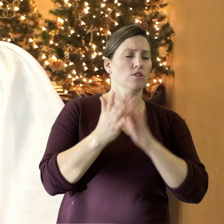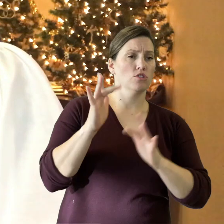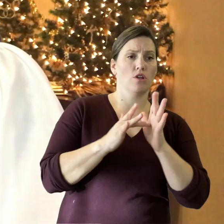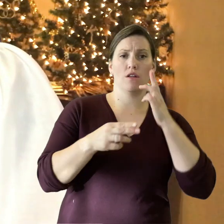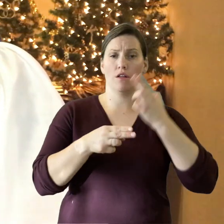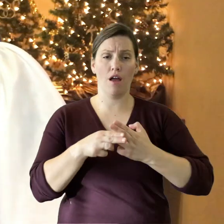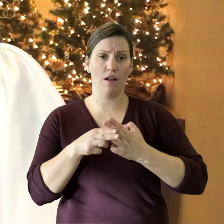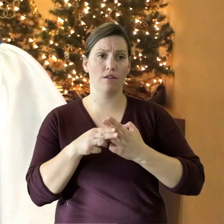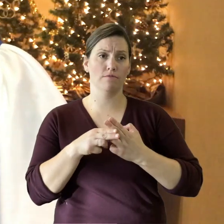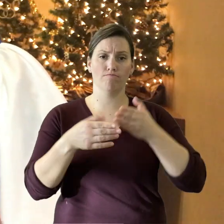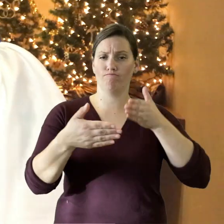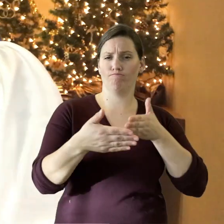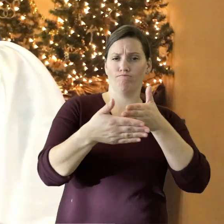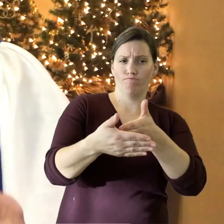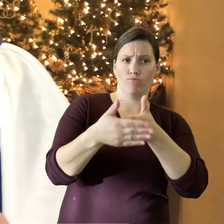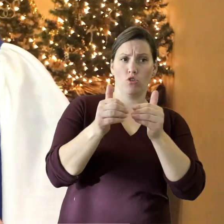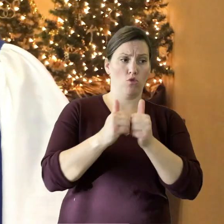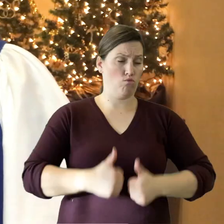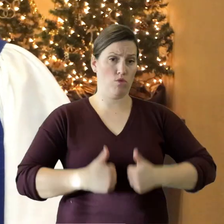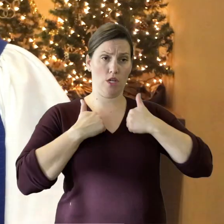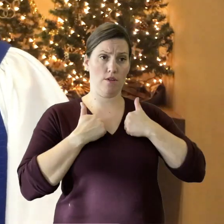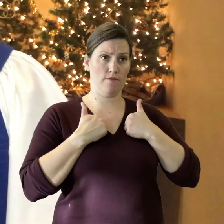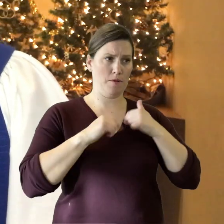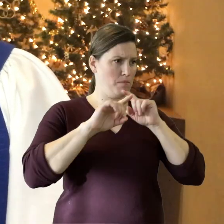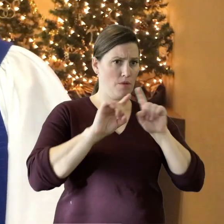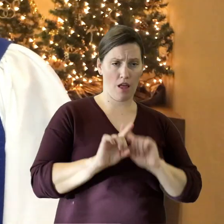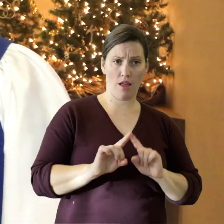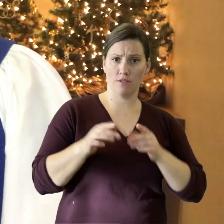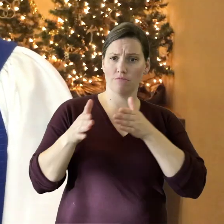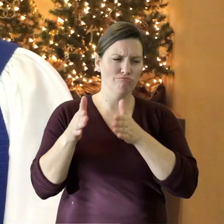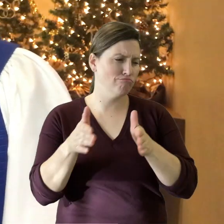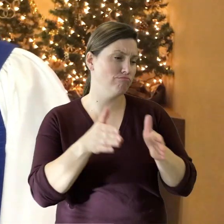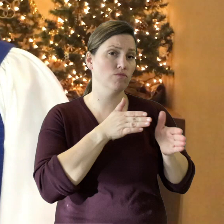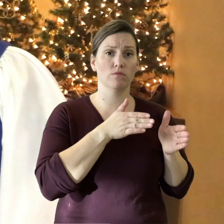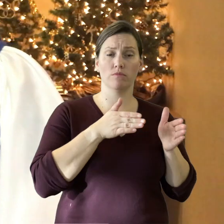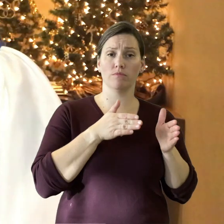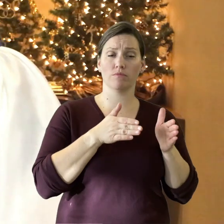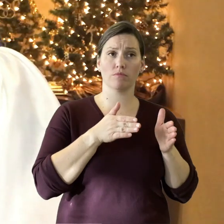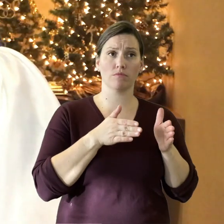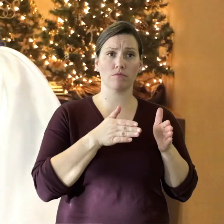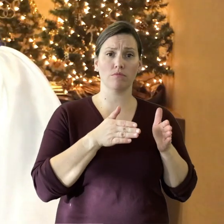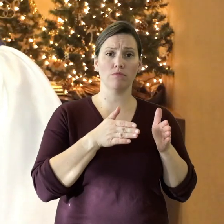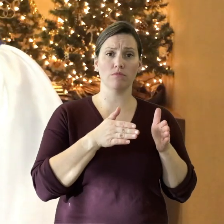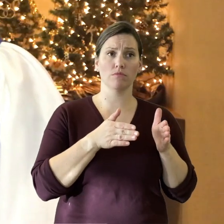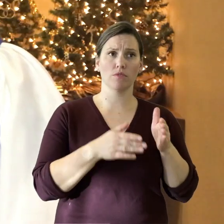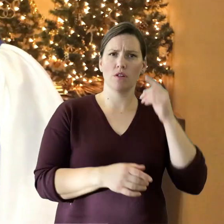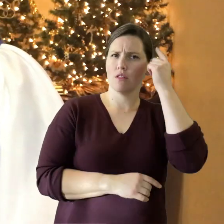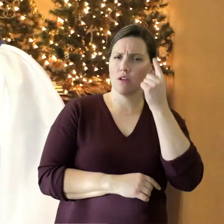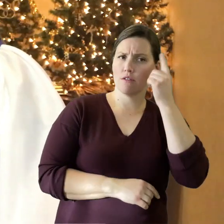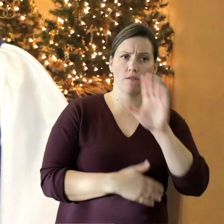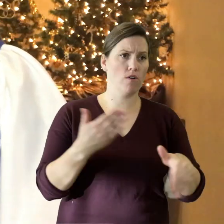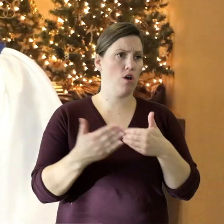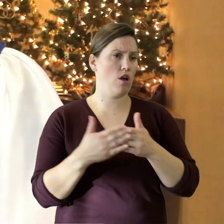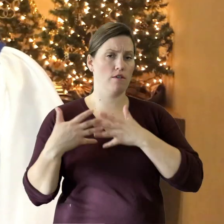Jesus' name intersects with our lives in many, many ways. Just